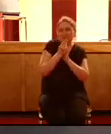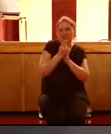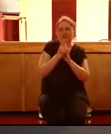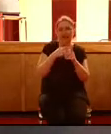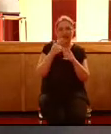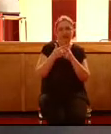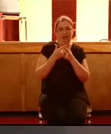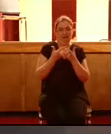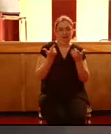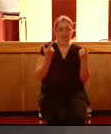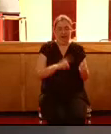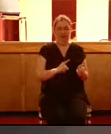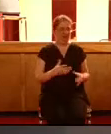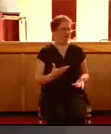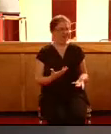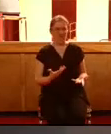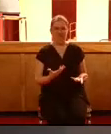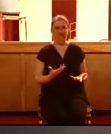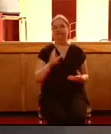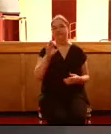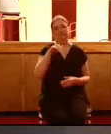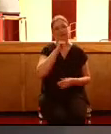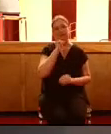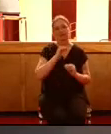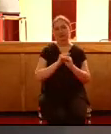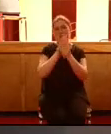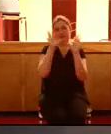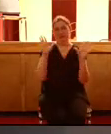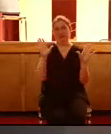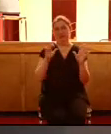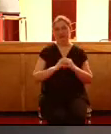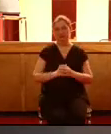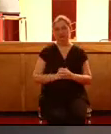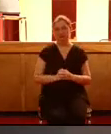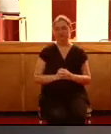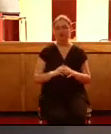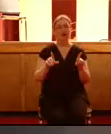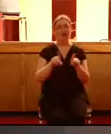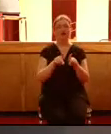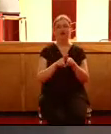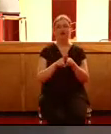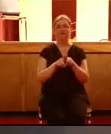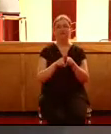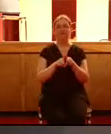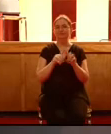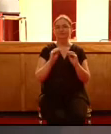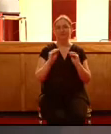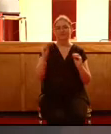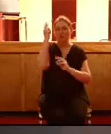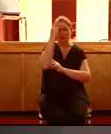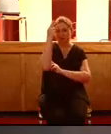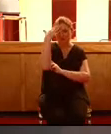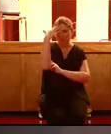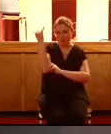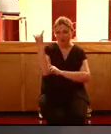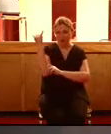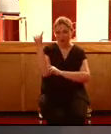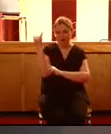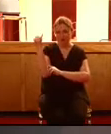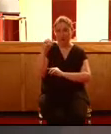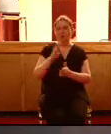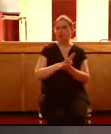knows about what's going on. That's definitely not transparency. Also, there is no reason why the school board meetings cannot be live streamed.